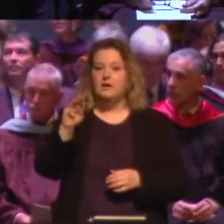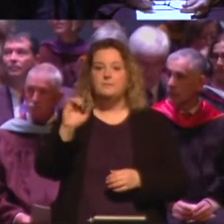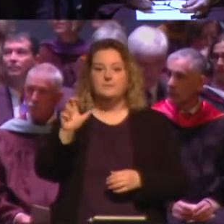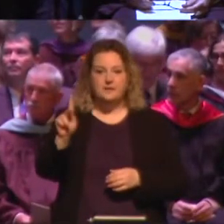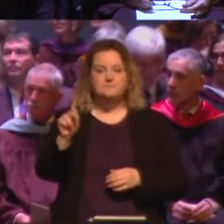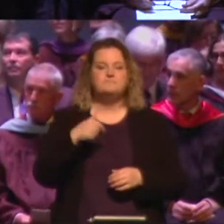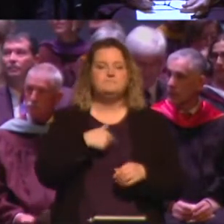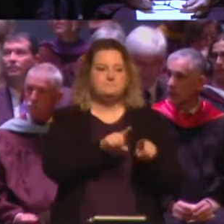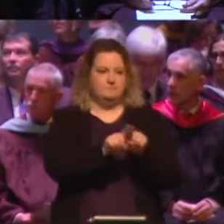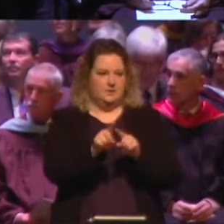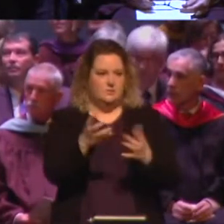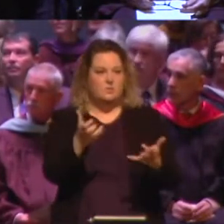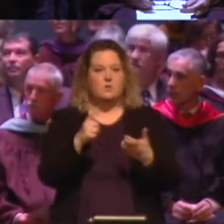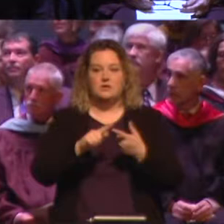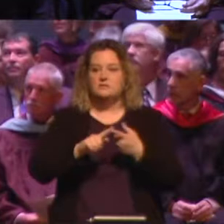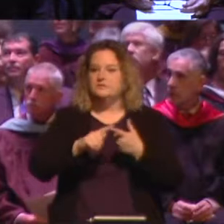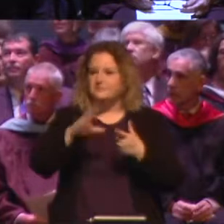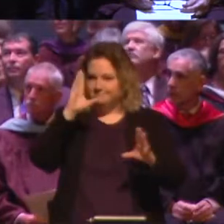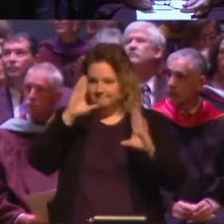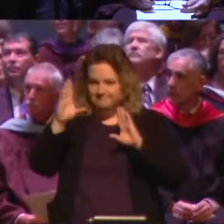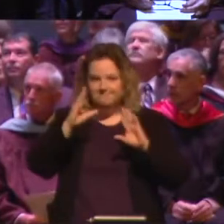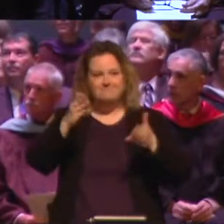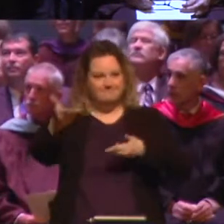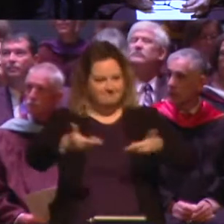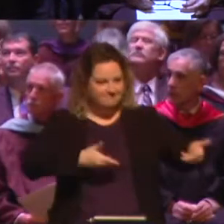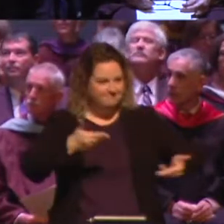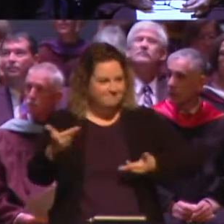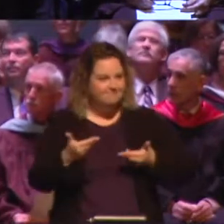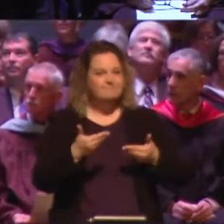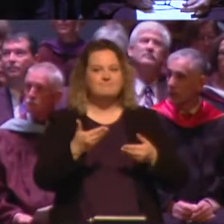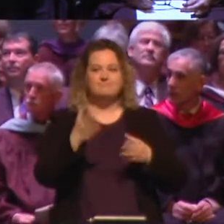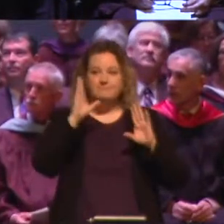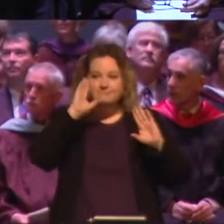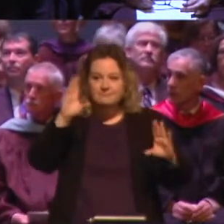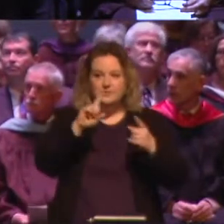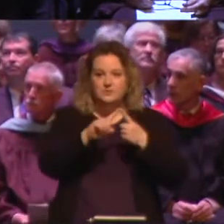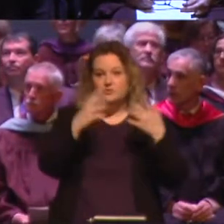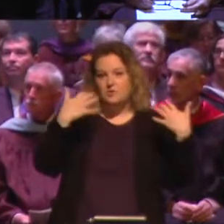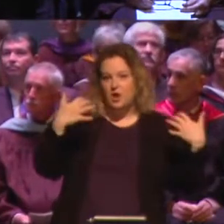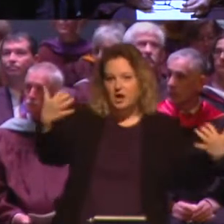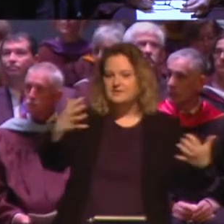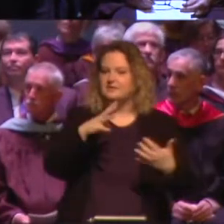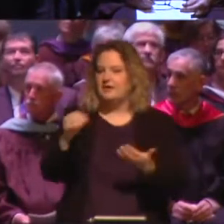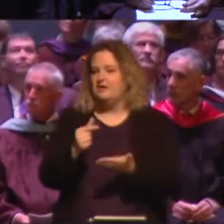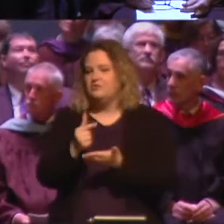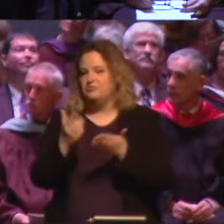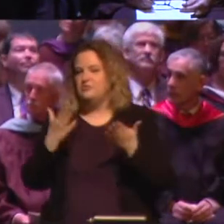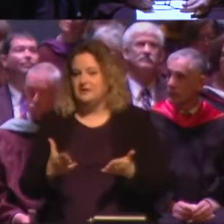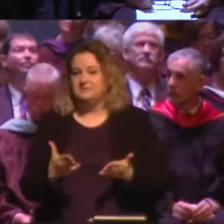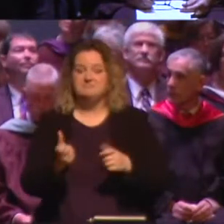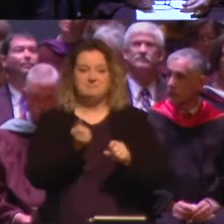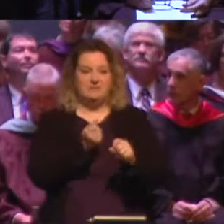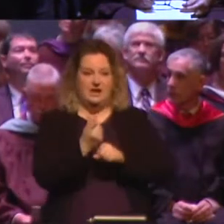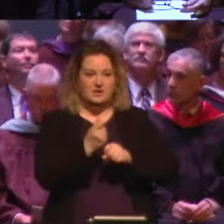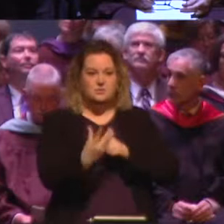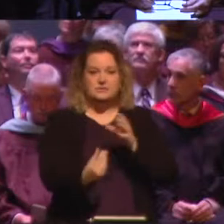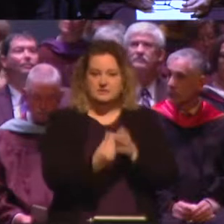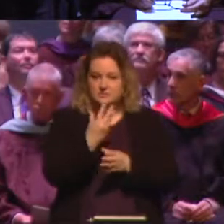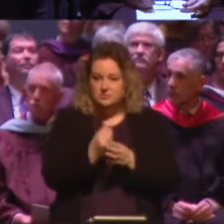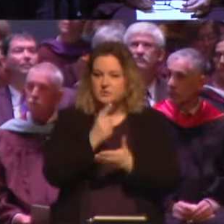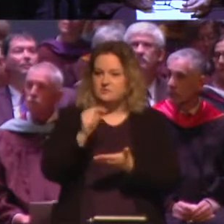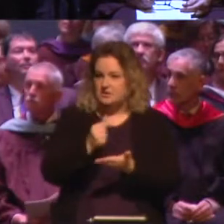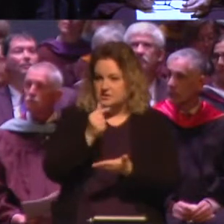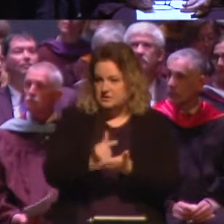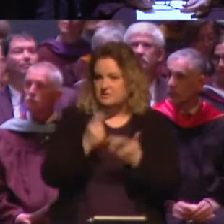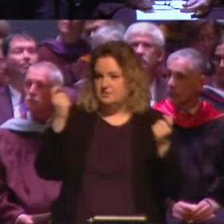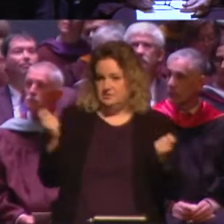like to welcome you and extend my personal greetings to the audience and the graduates. This is the annual spring graduation ceremony at